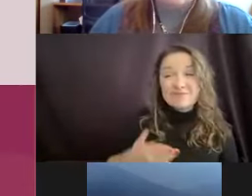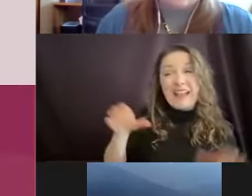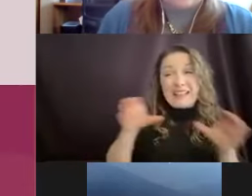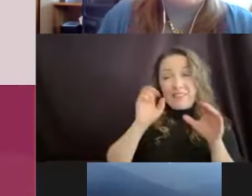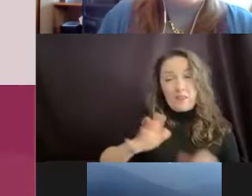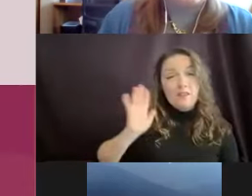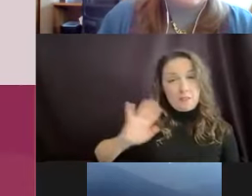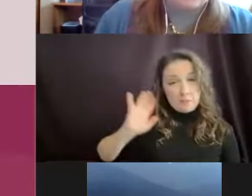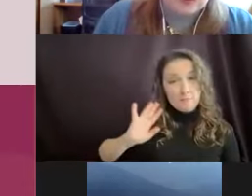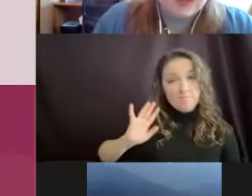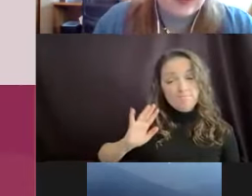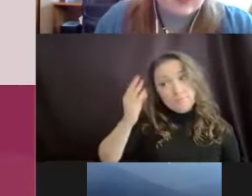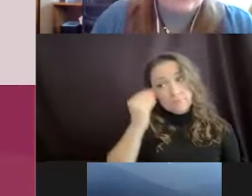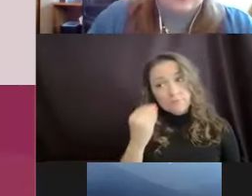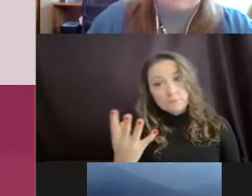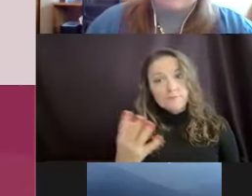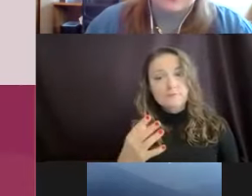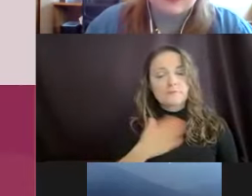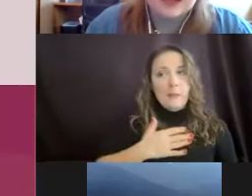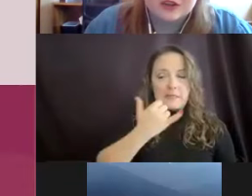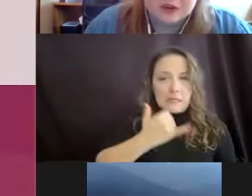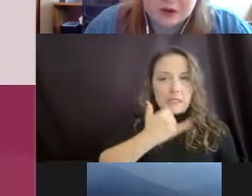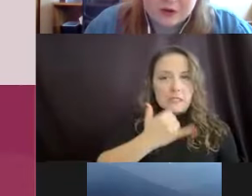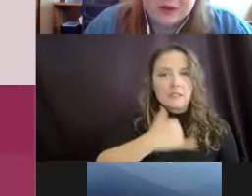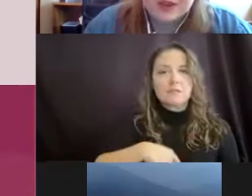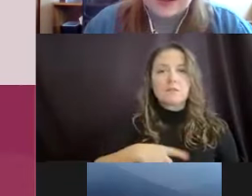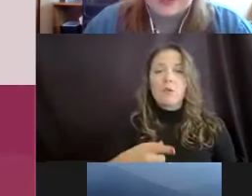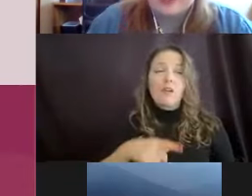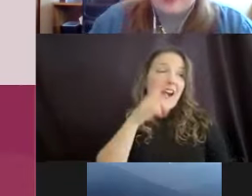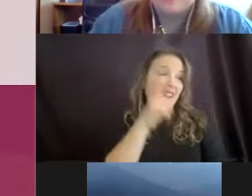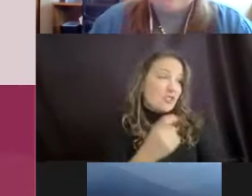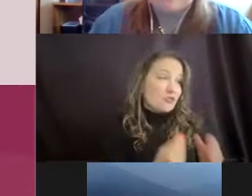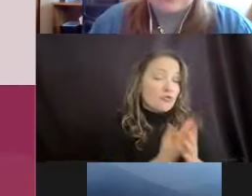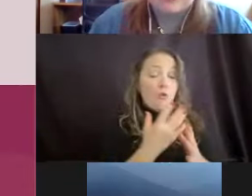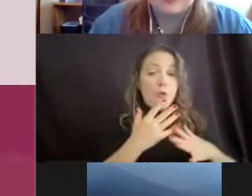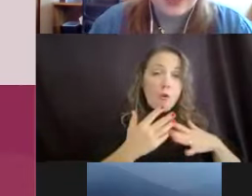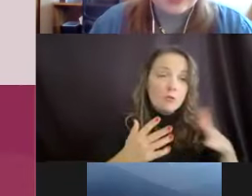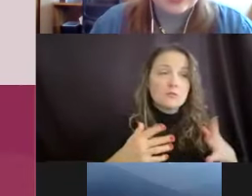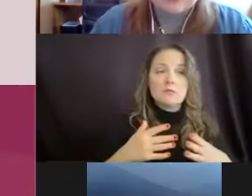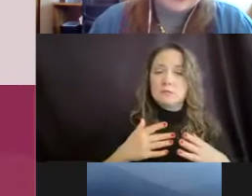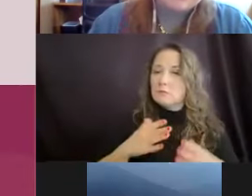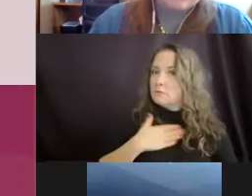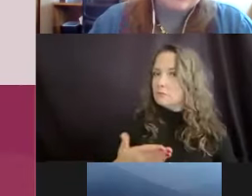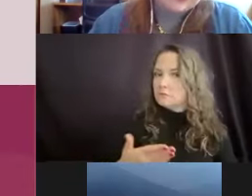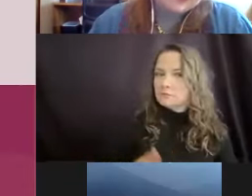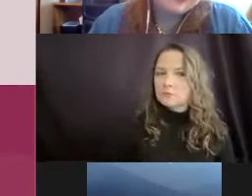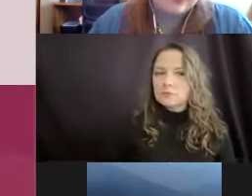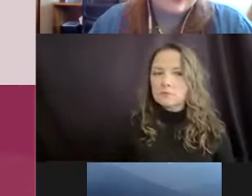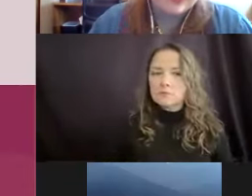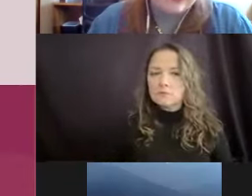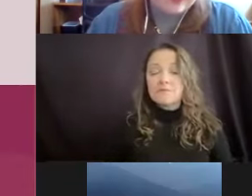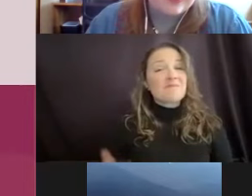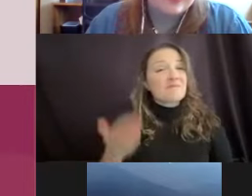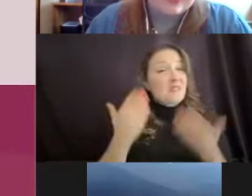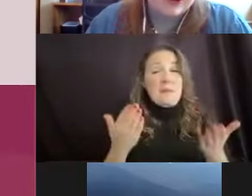past, admit your mistakes or times that you've needed to grow. Um, and you may have to admit that some